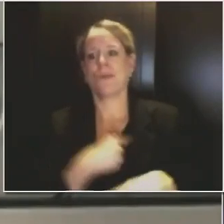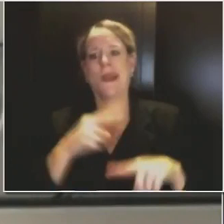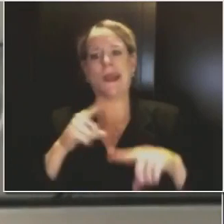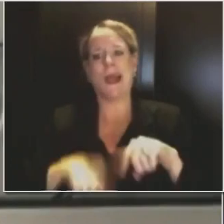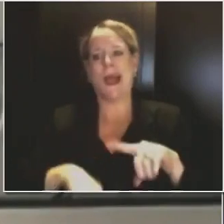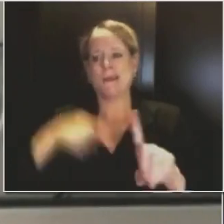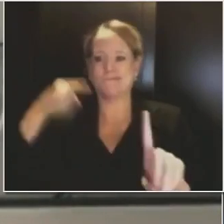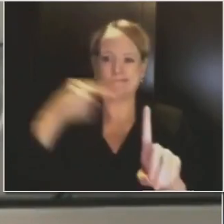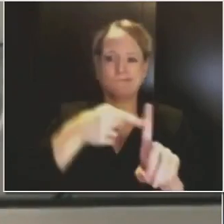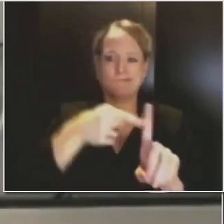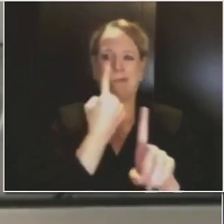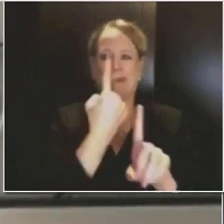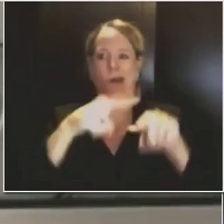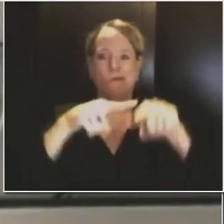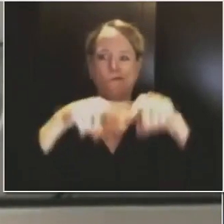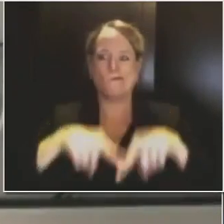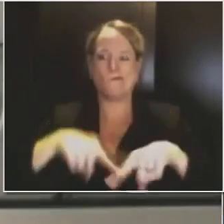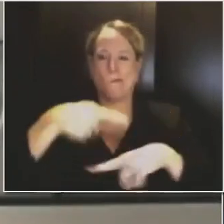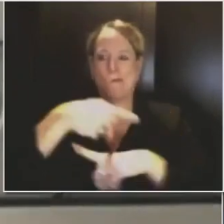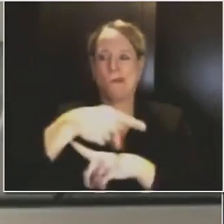for testing, for screening